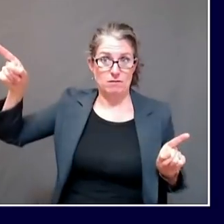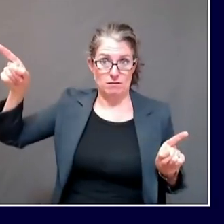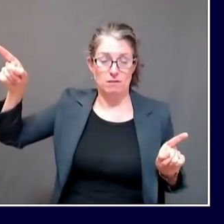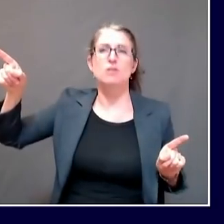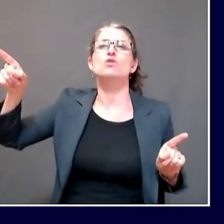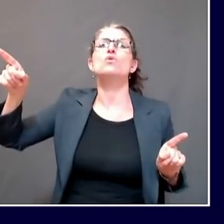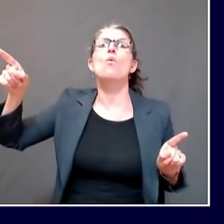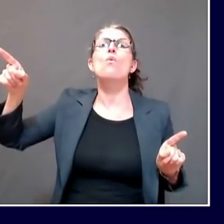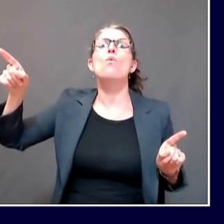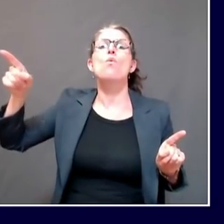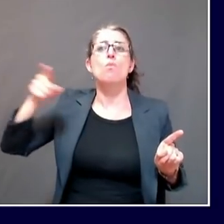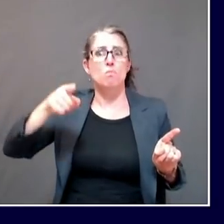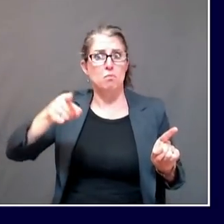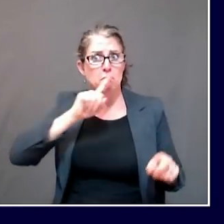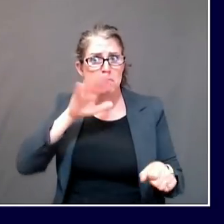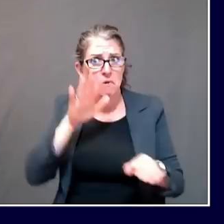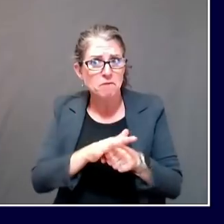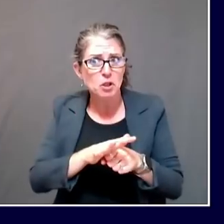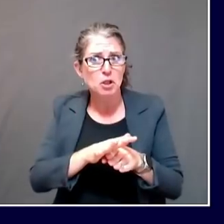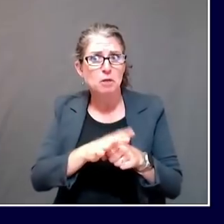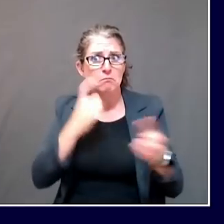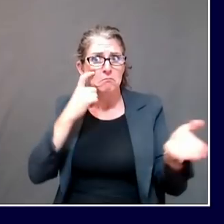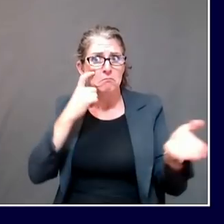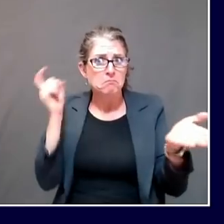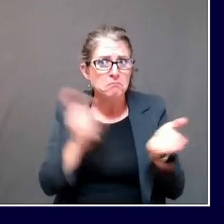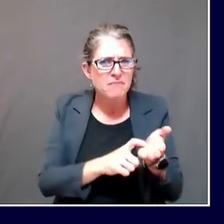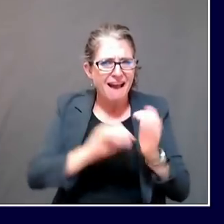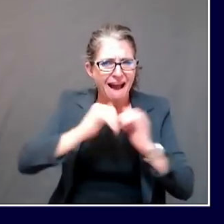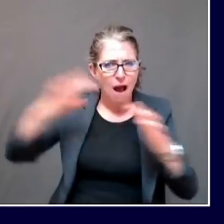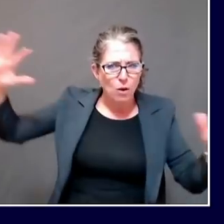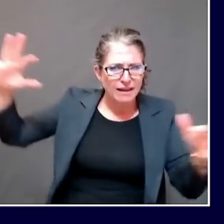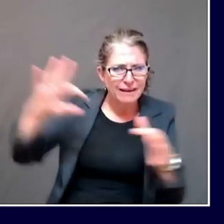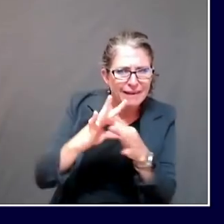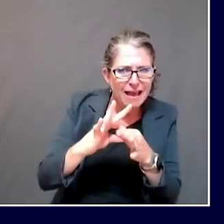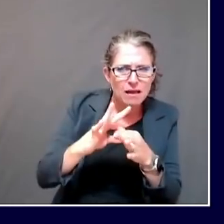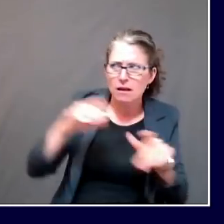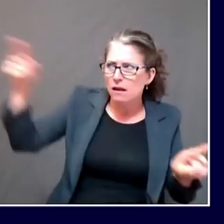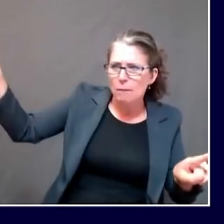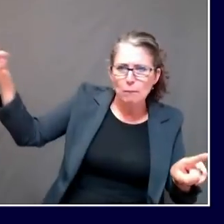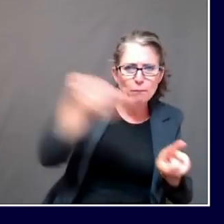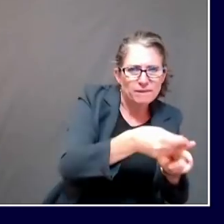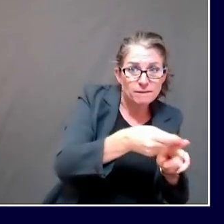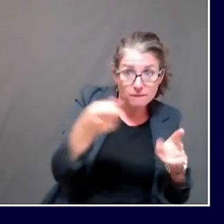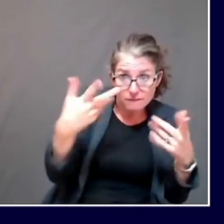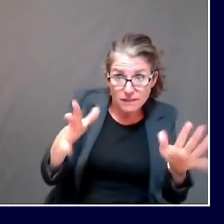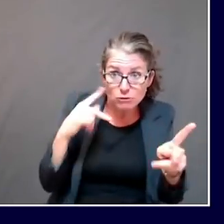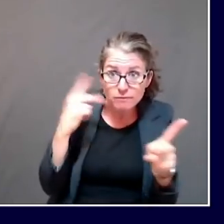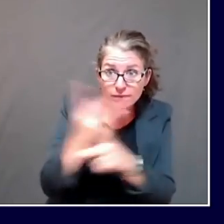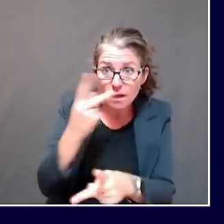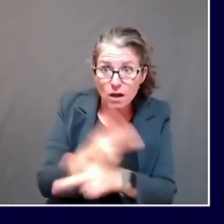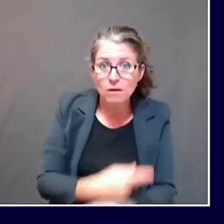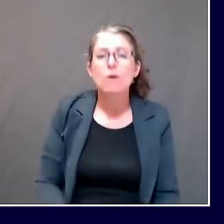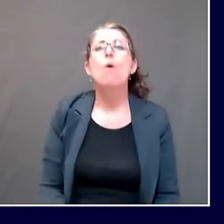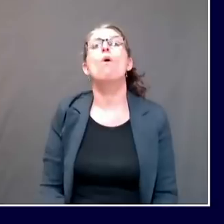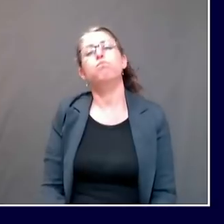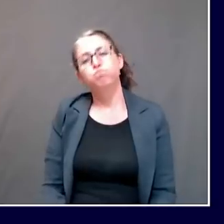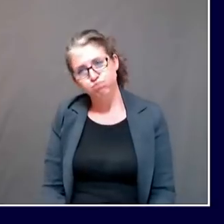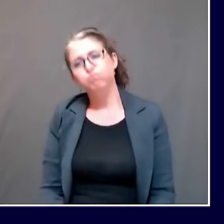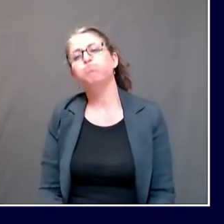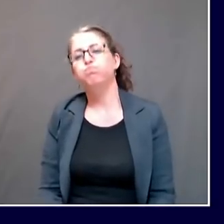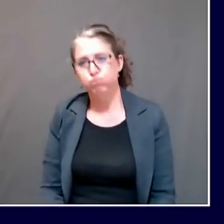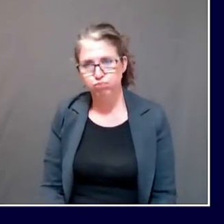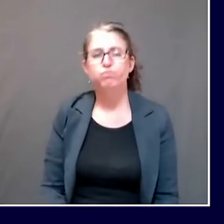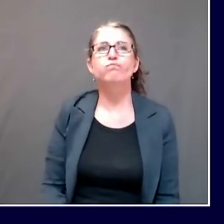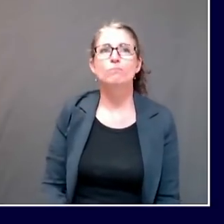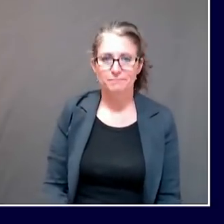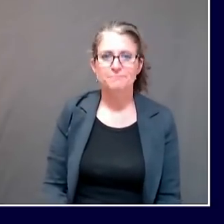the wedding outbreak and the church outbreak? Charlie, what we have identified is